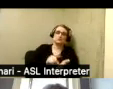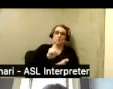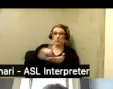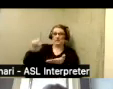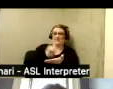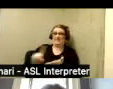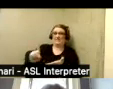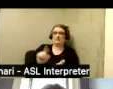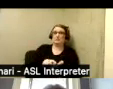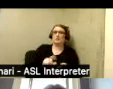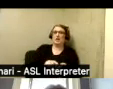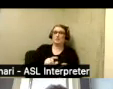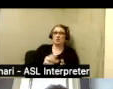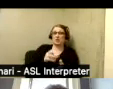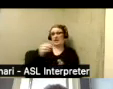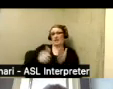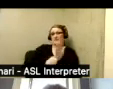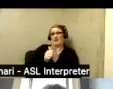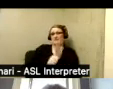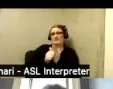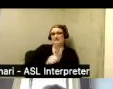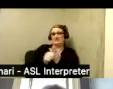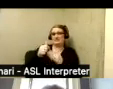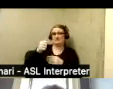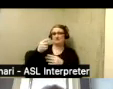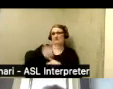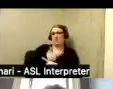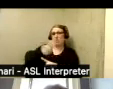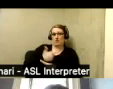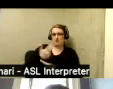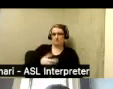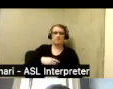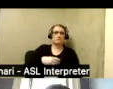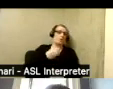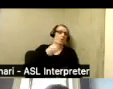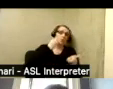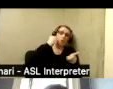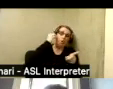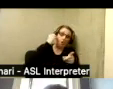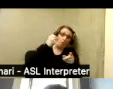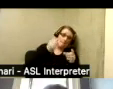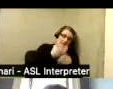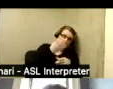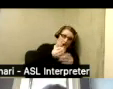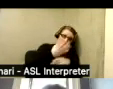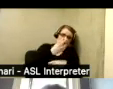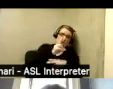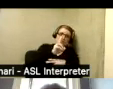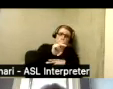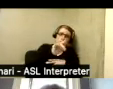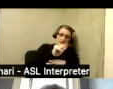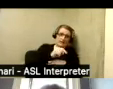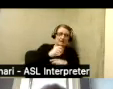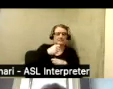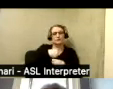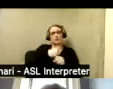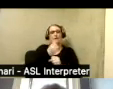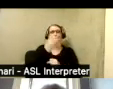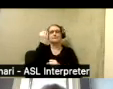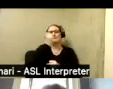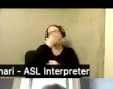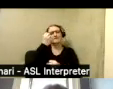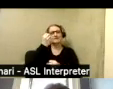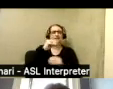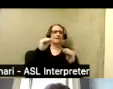and a quarterly lit mag. The home and garden unit, for instance, does the sort of beautification and maintenance